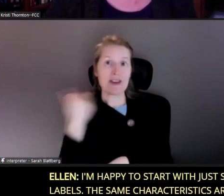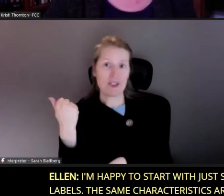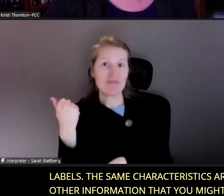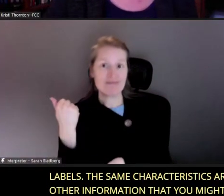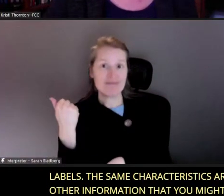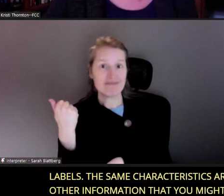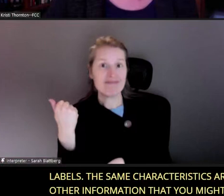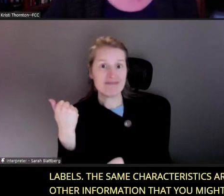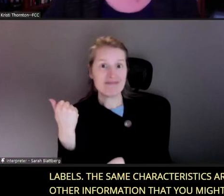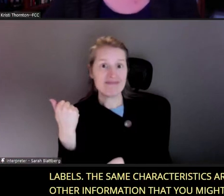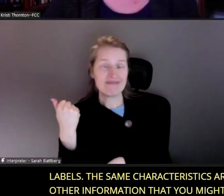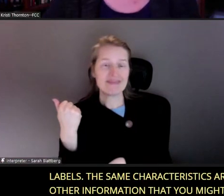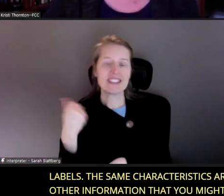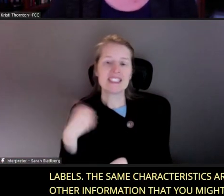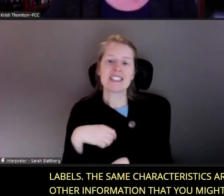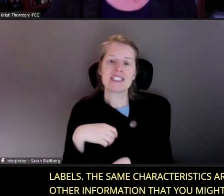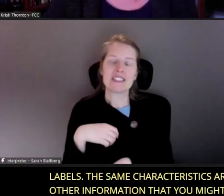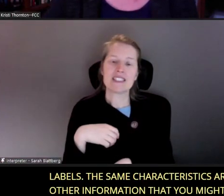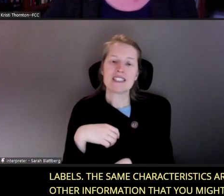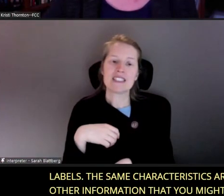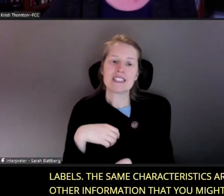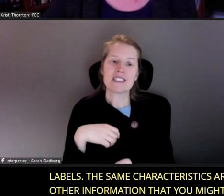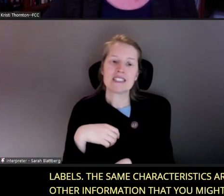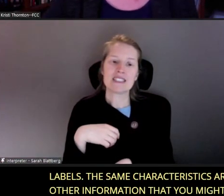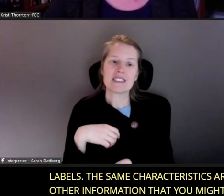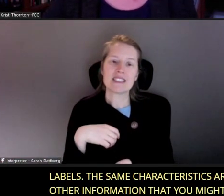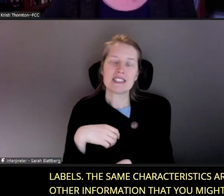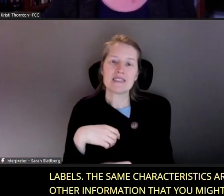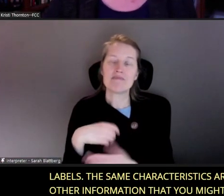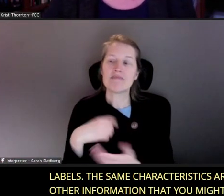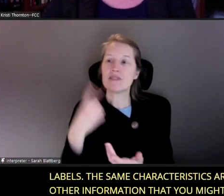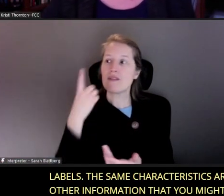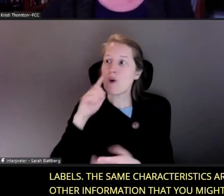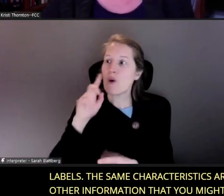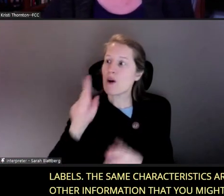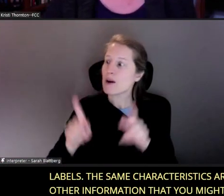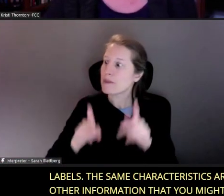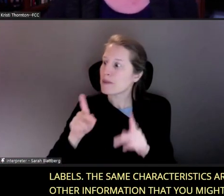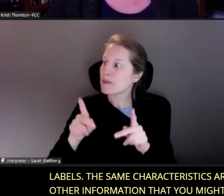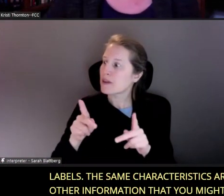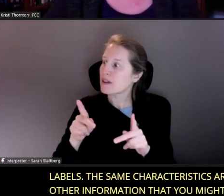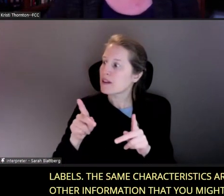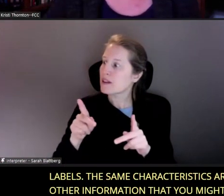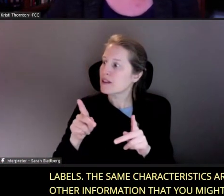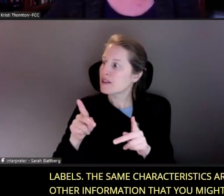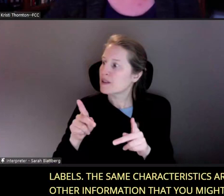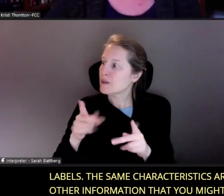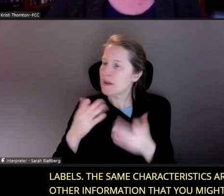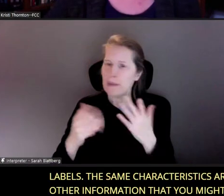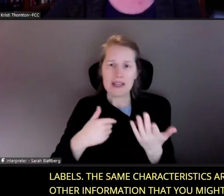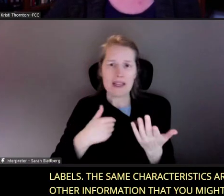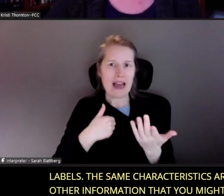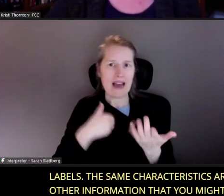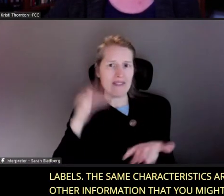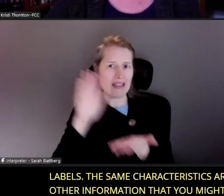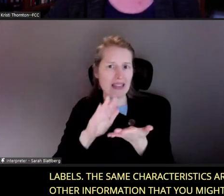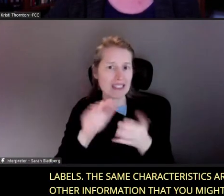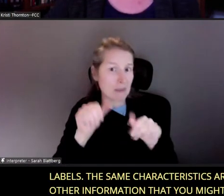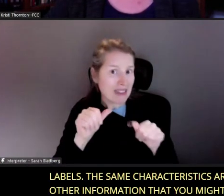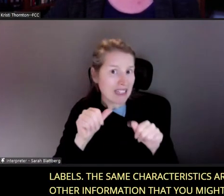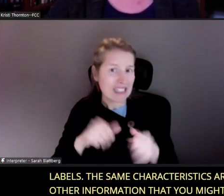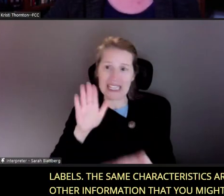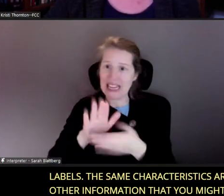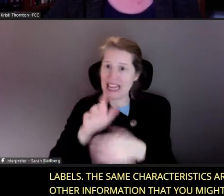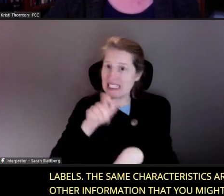true, that's especially true for somebody who is less, who has less ability, they have less time, they're just